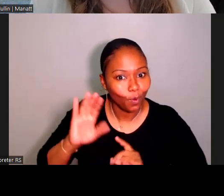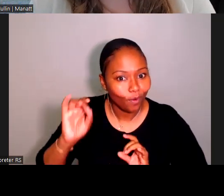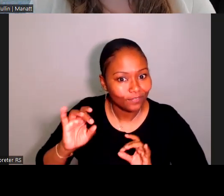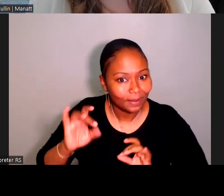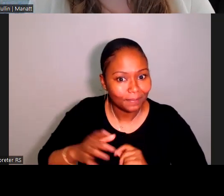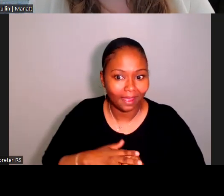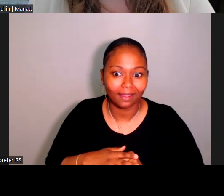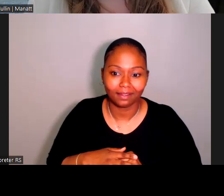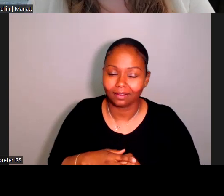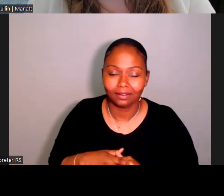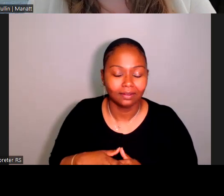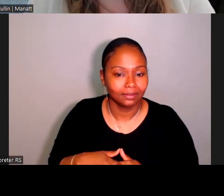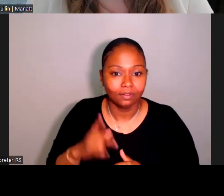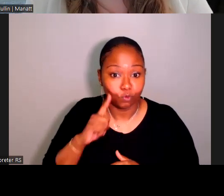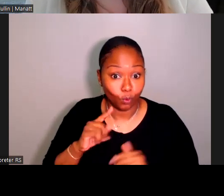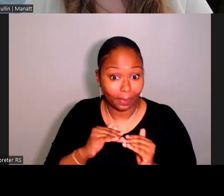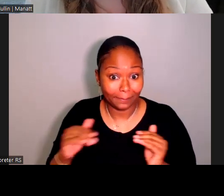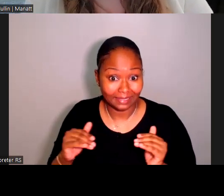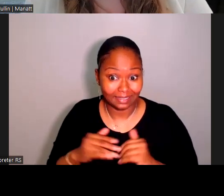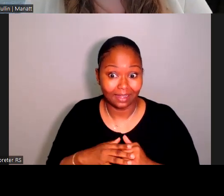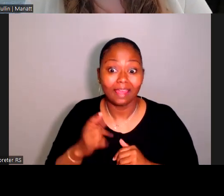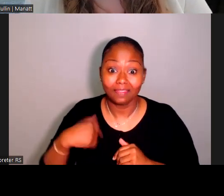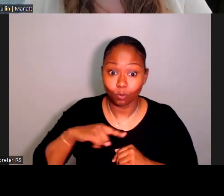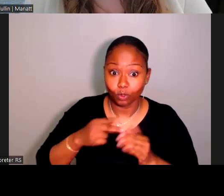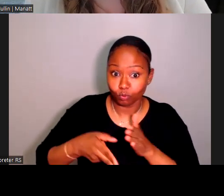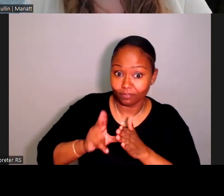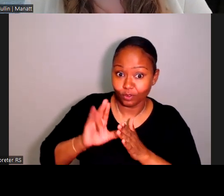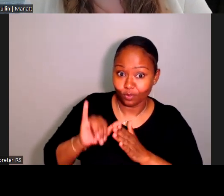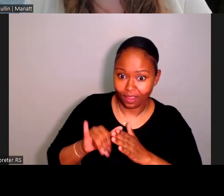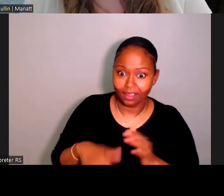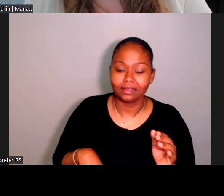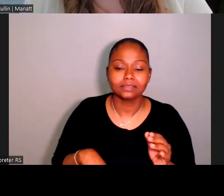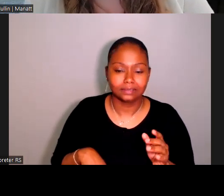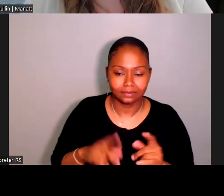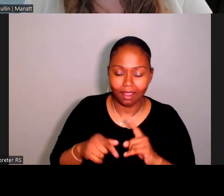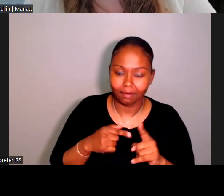standard there, as the baseline. And we'll review that and iterate on it and pull together